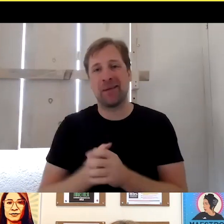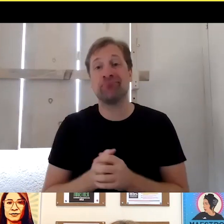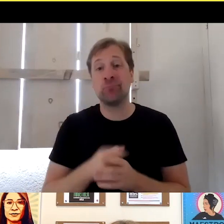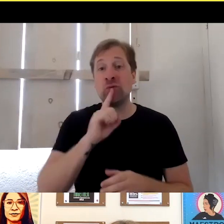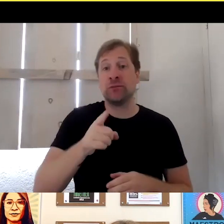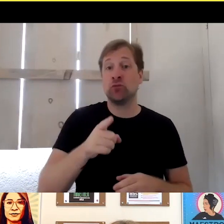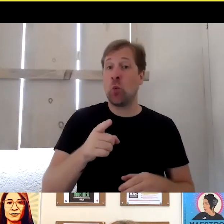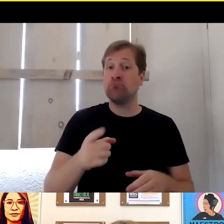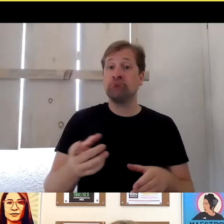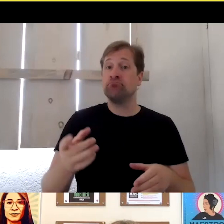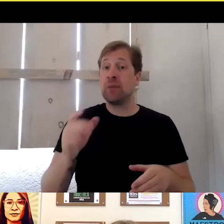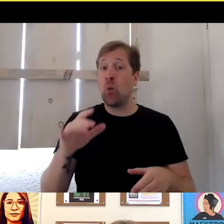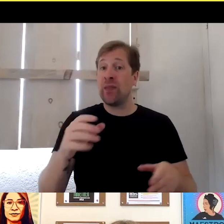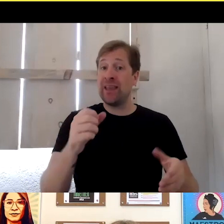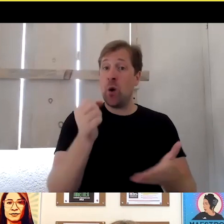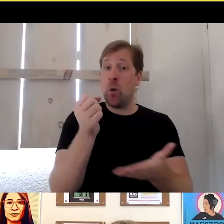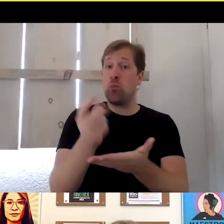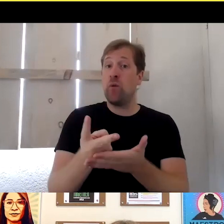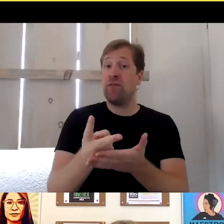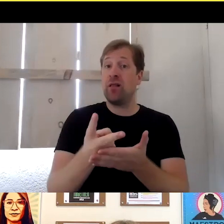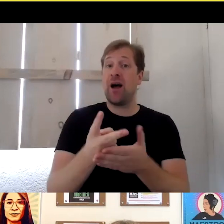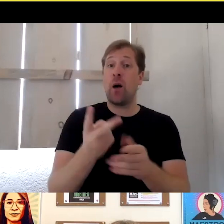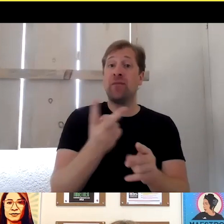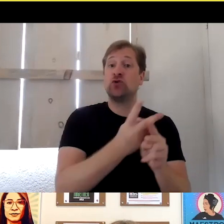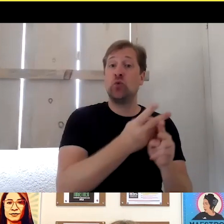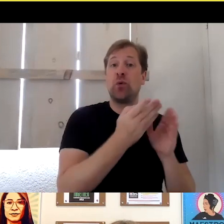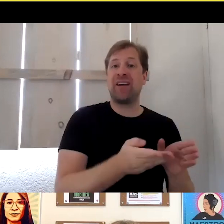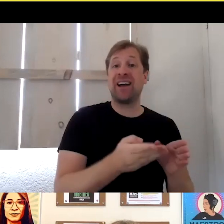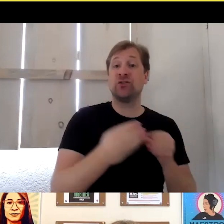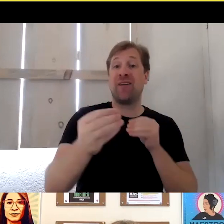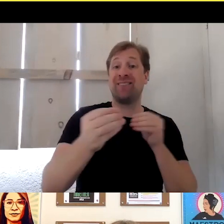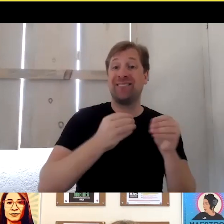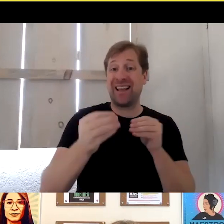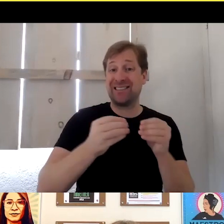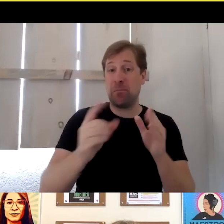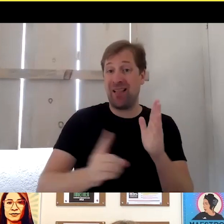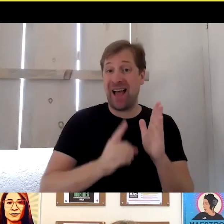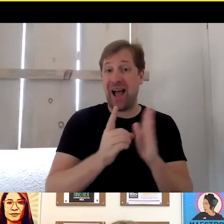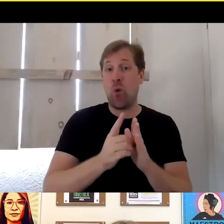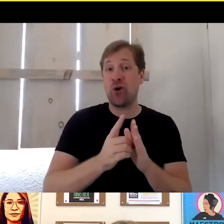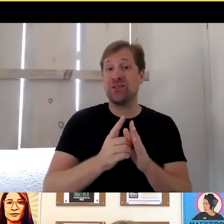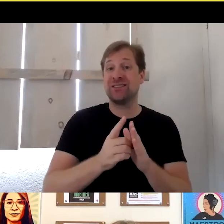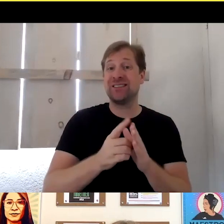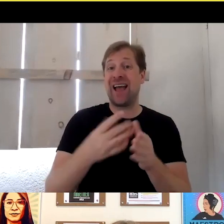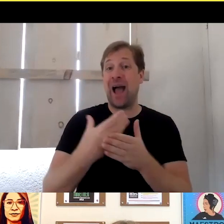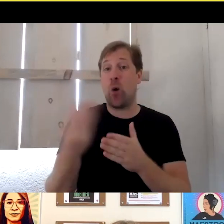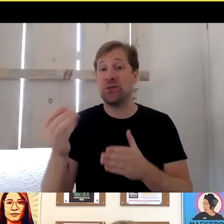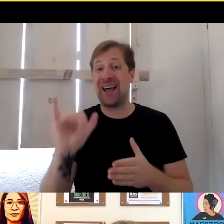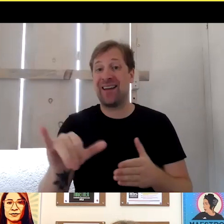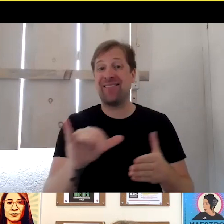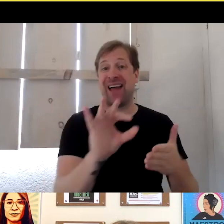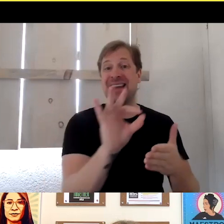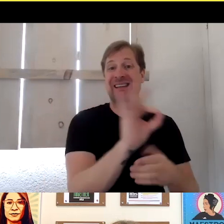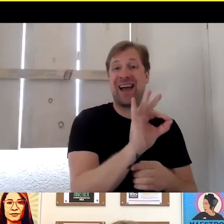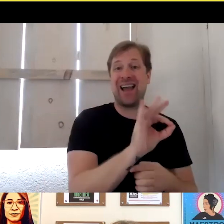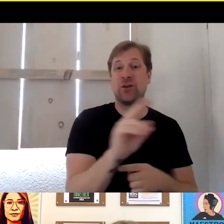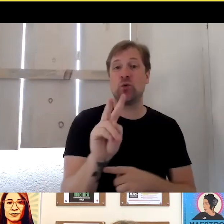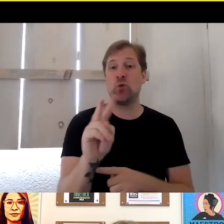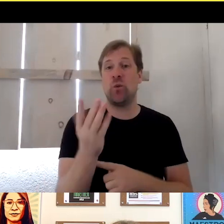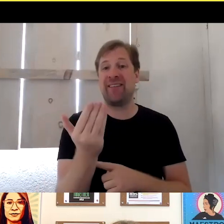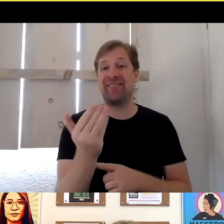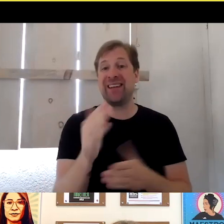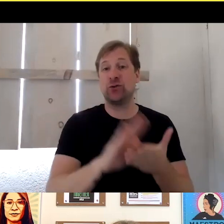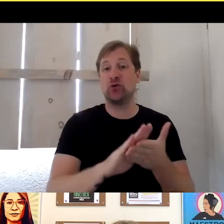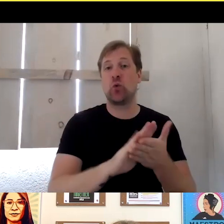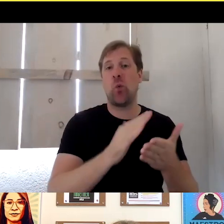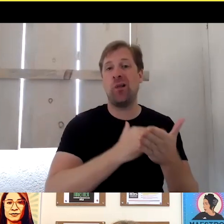of the supervisor, flexible hours outside of the 9 to 2:15 time, school day time, can